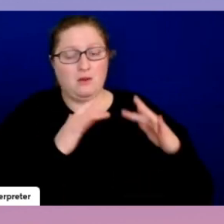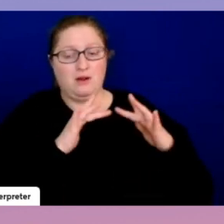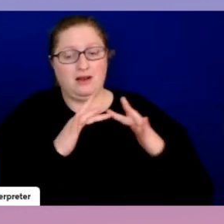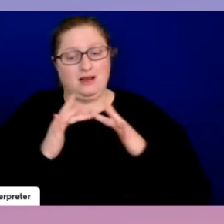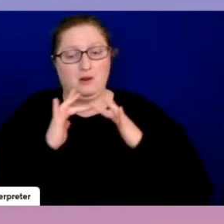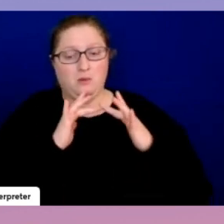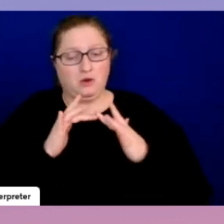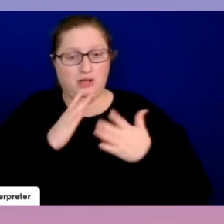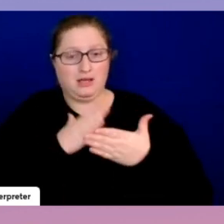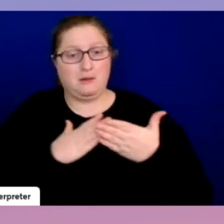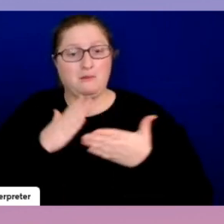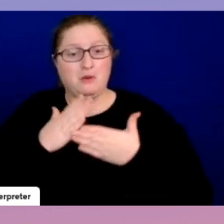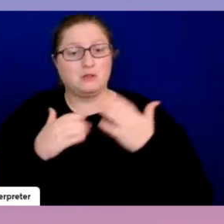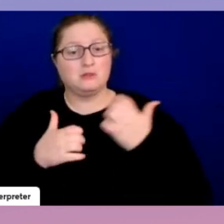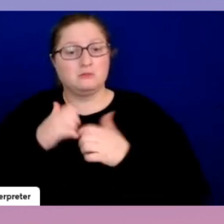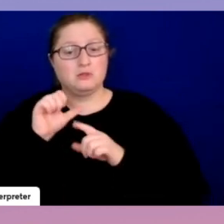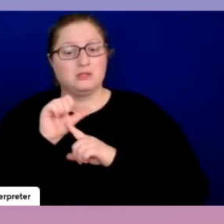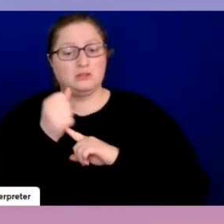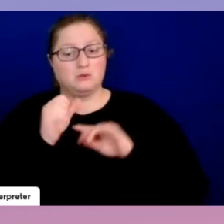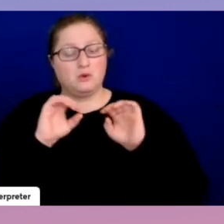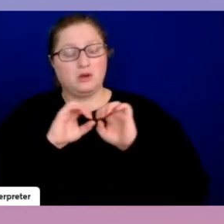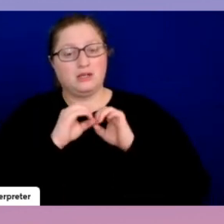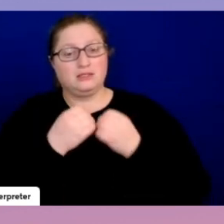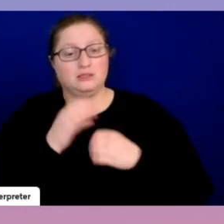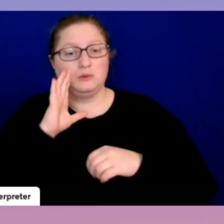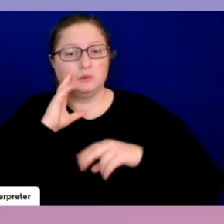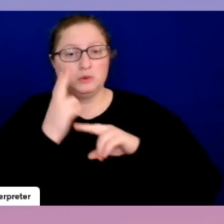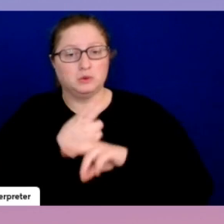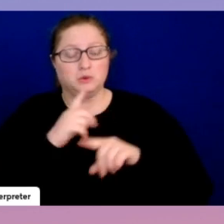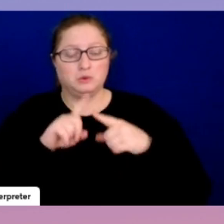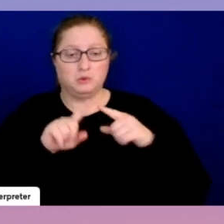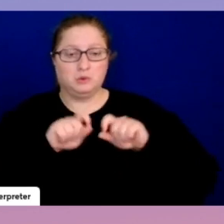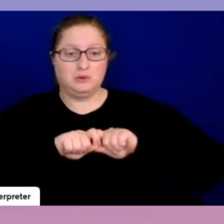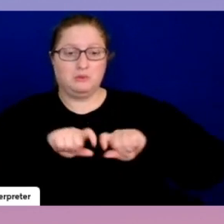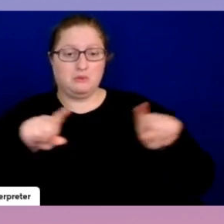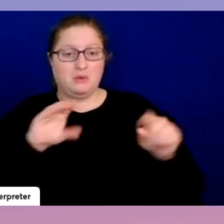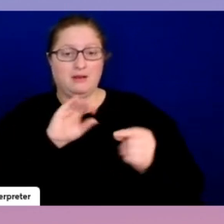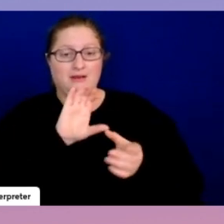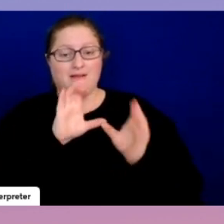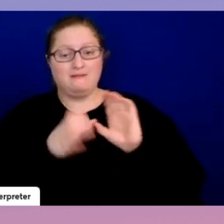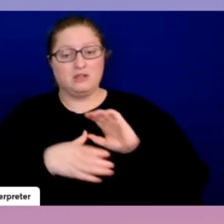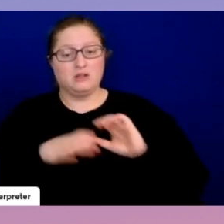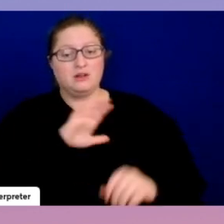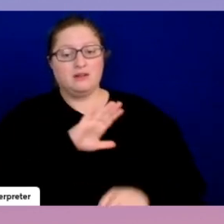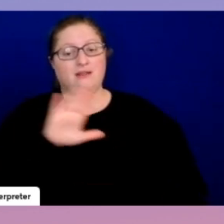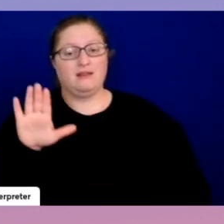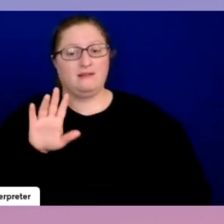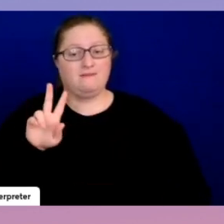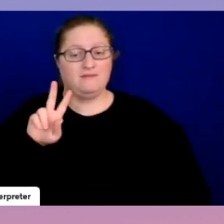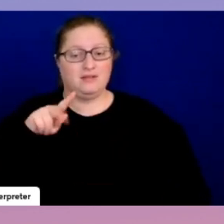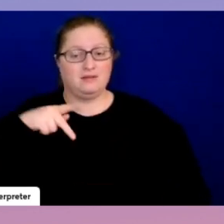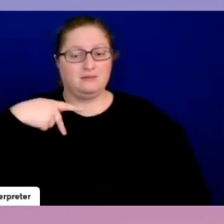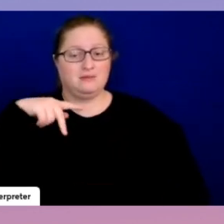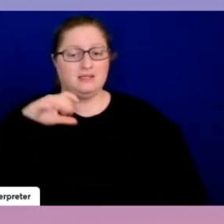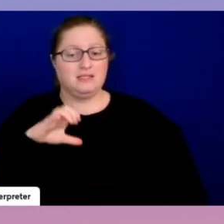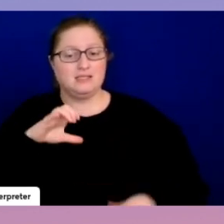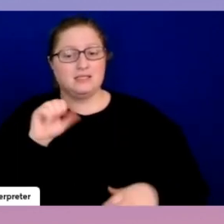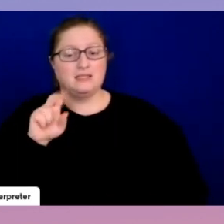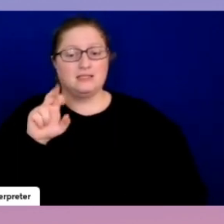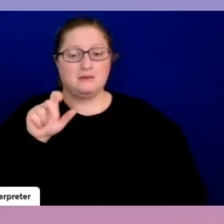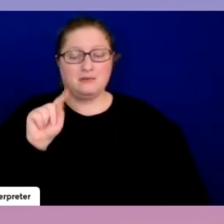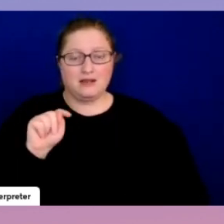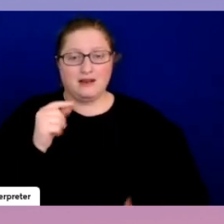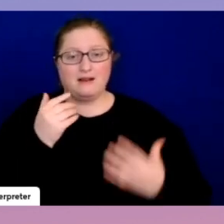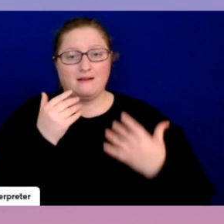cases, organizations use these to deploy and configure their VPCs, subnets, firewalls, and all things related